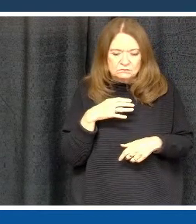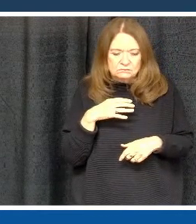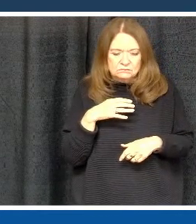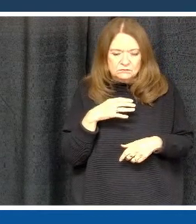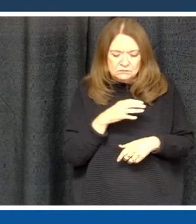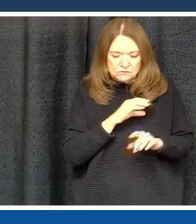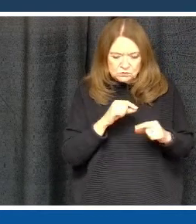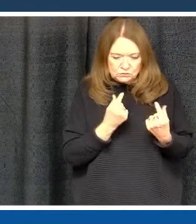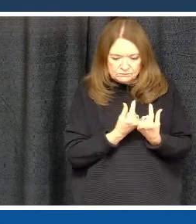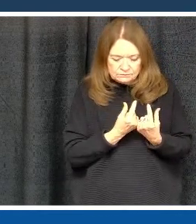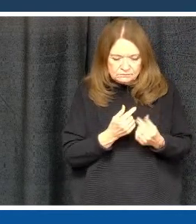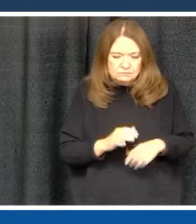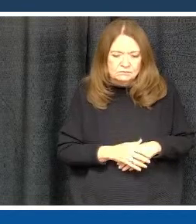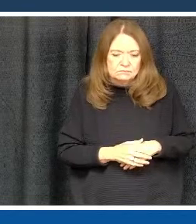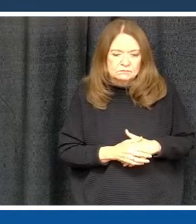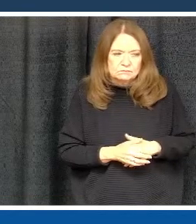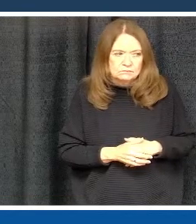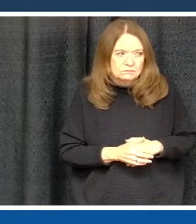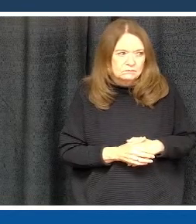group